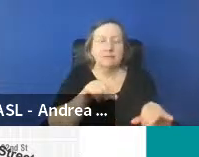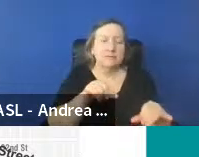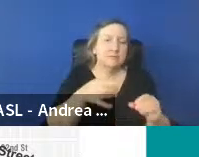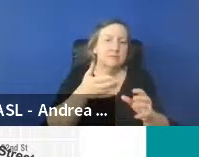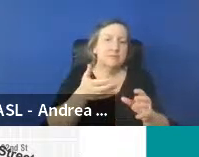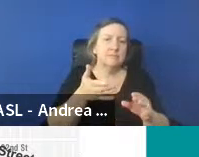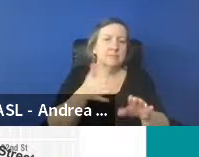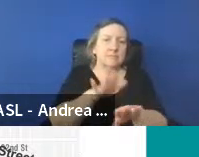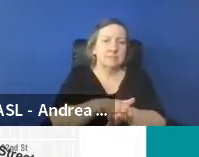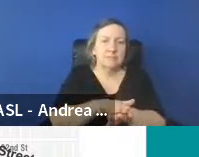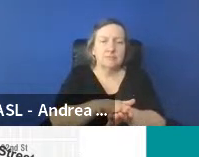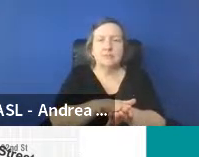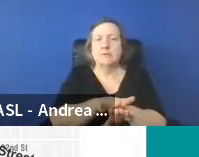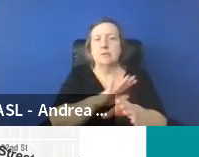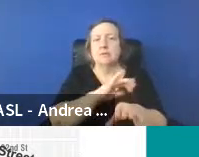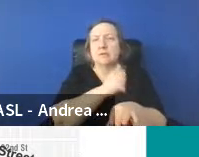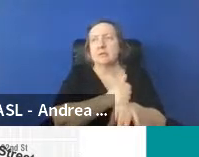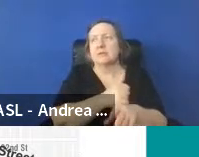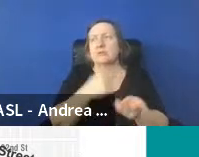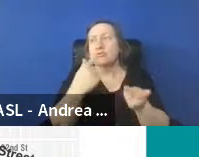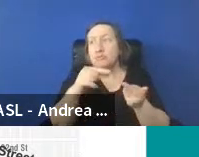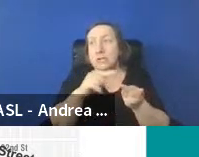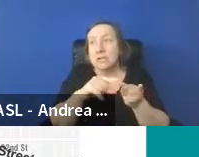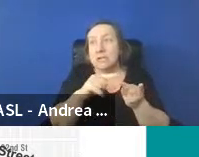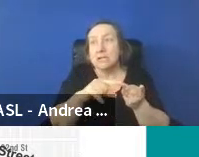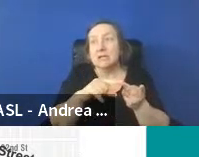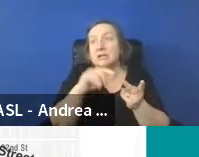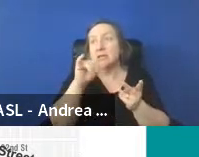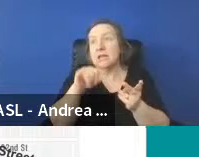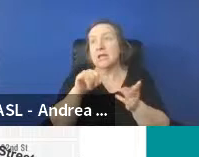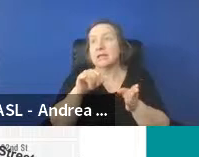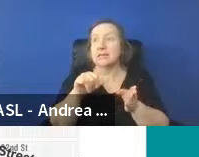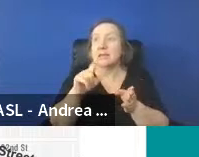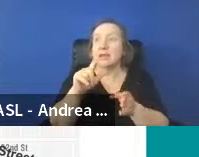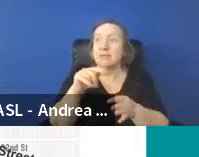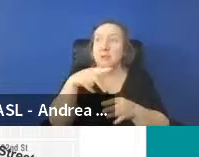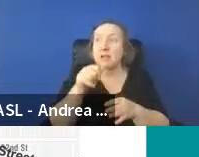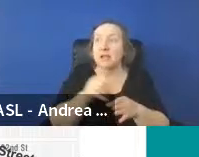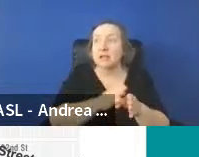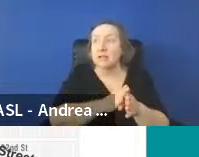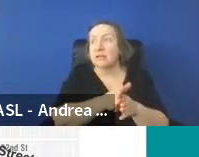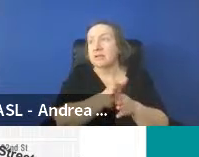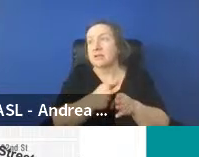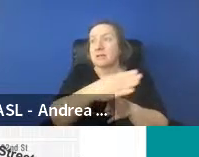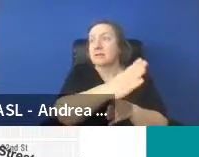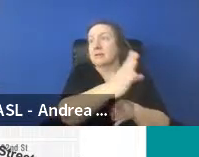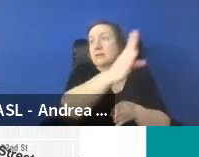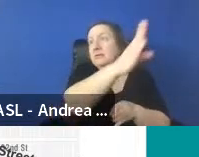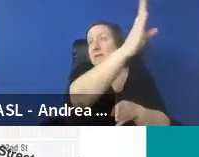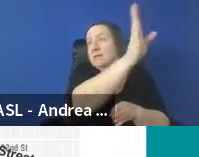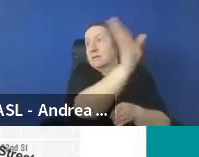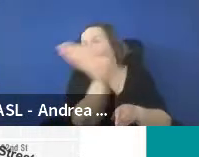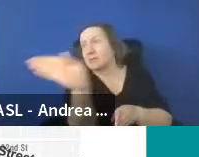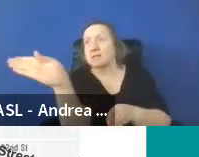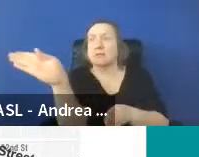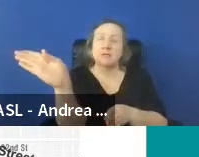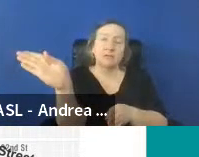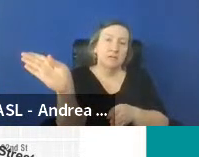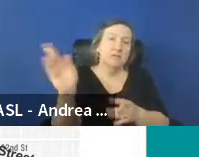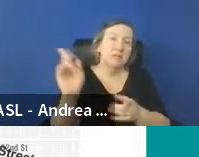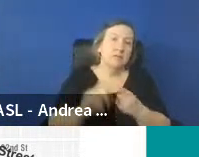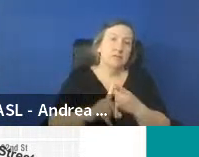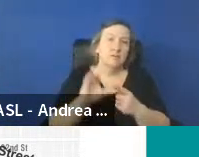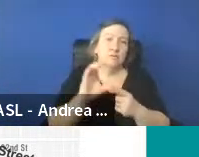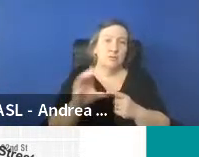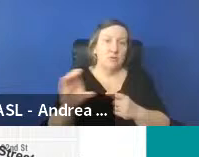alignment. The green here with this LPA, that goes across here and then up through downtown Vancouver over to